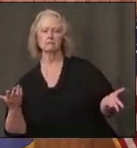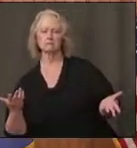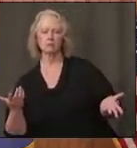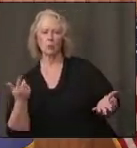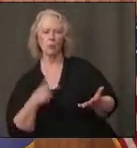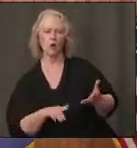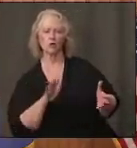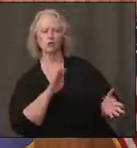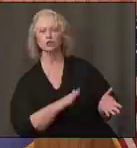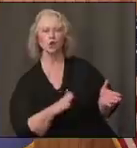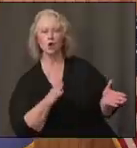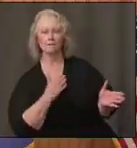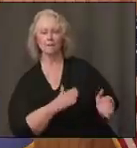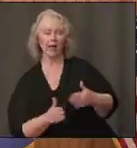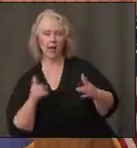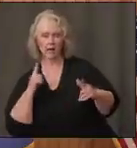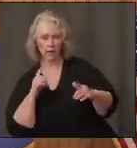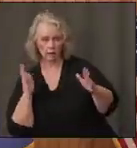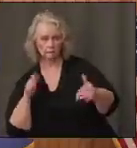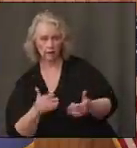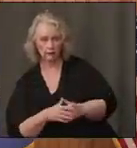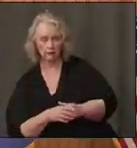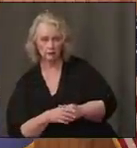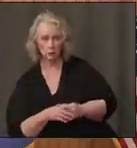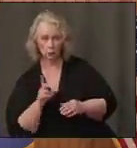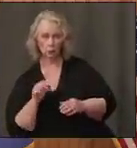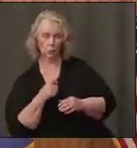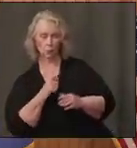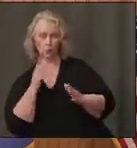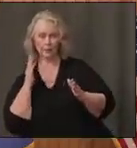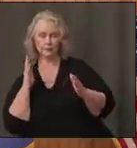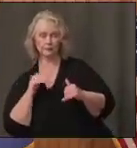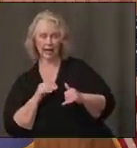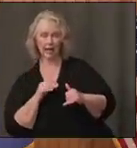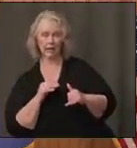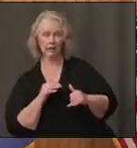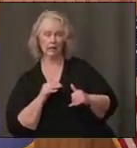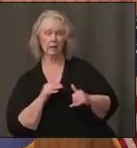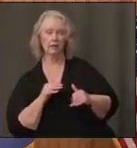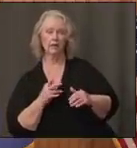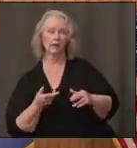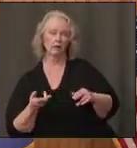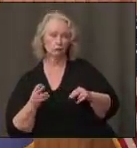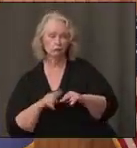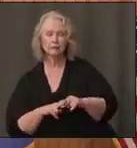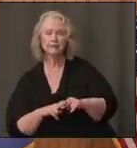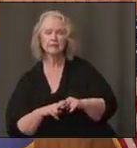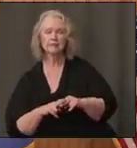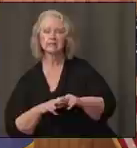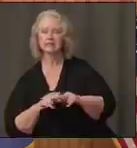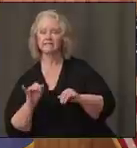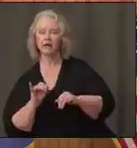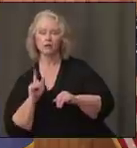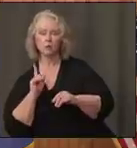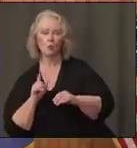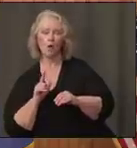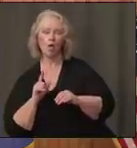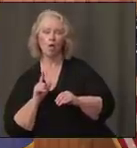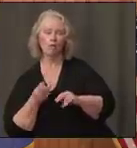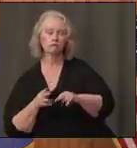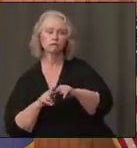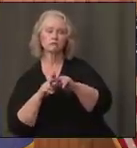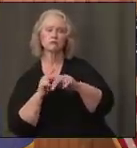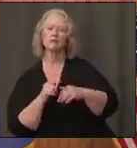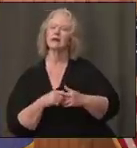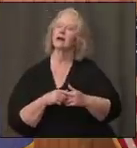reopening plan anticipate? Do you anticipate an increase in the number of infections as a result of reopenings?